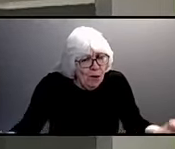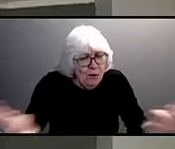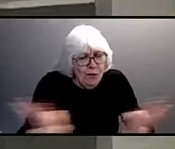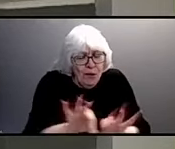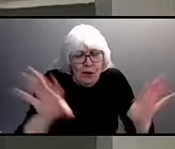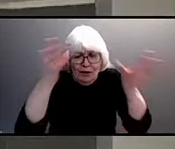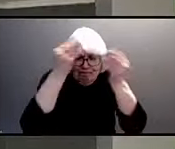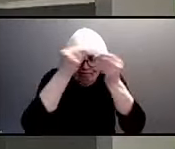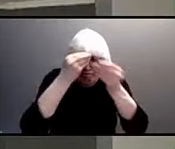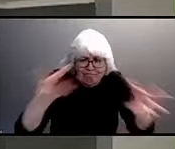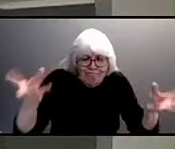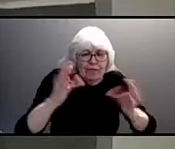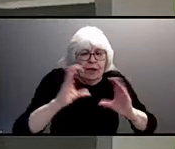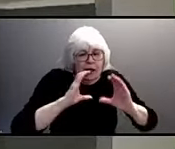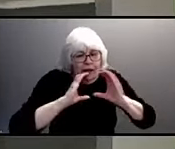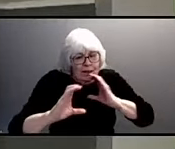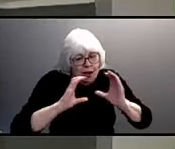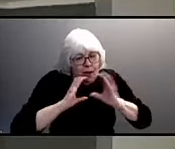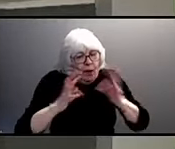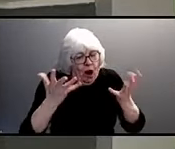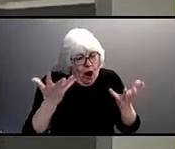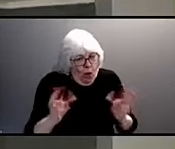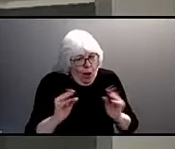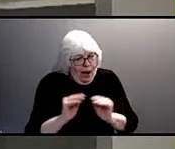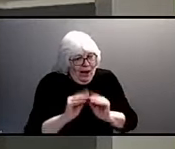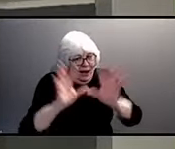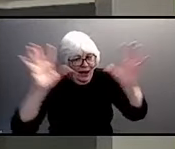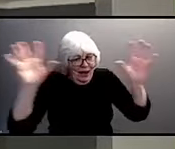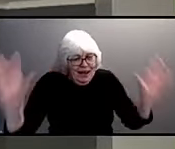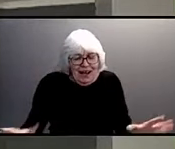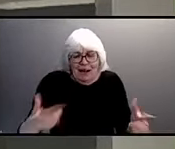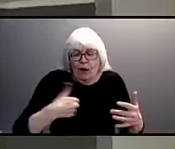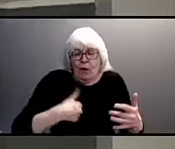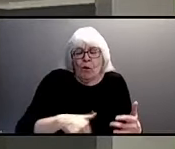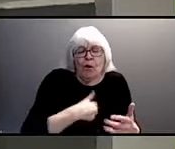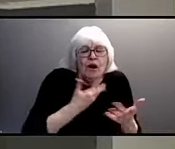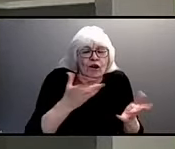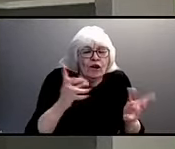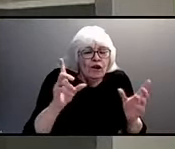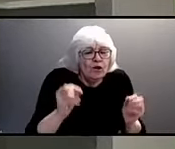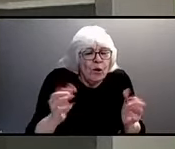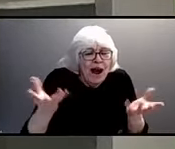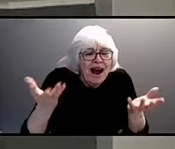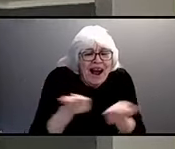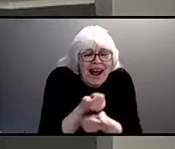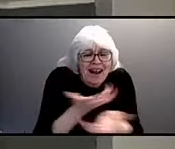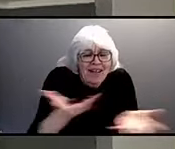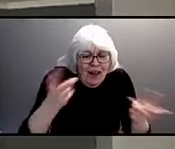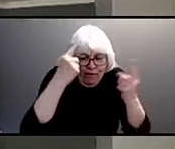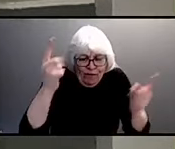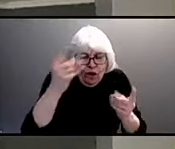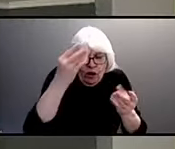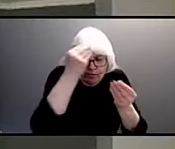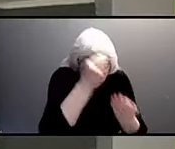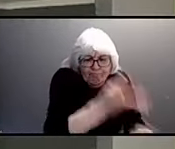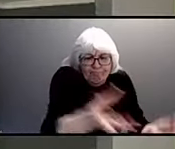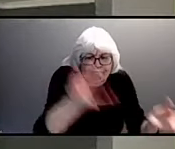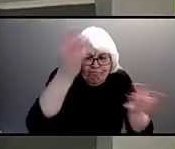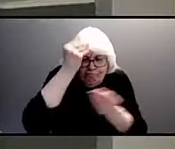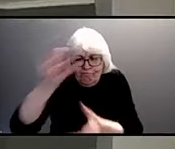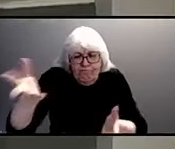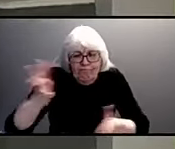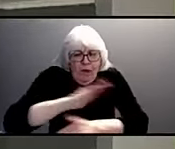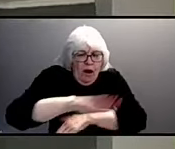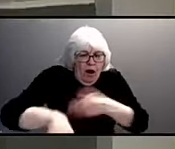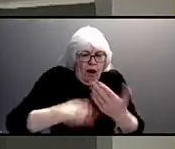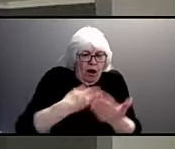clear that we are doing everything in our power to make sure that you have the information available to you that you're looking for. When we don't have